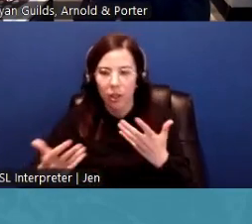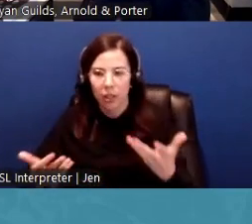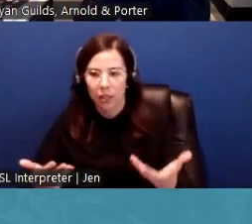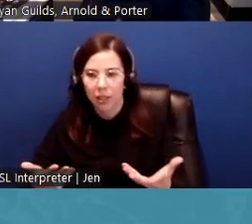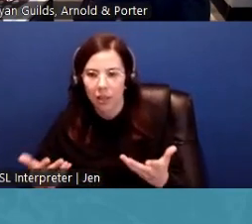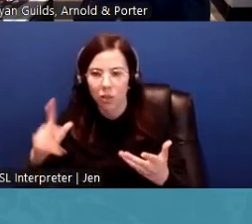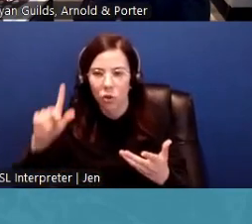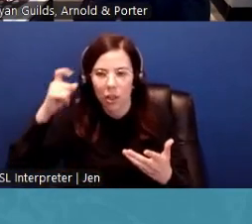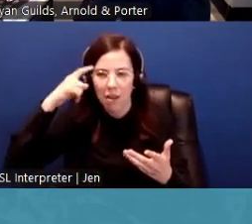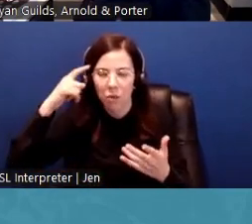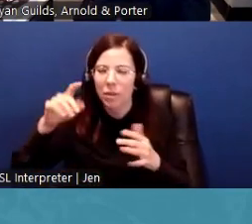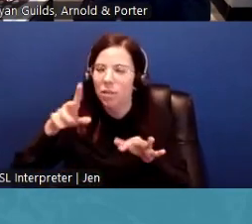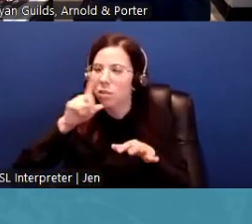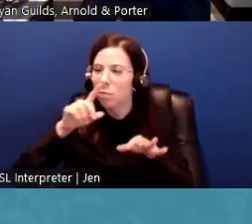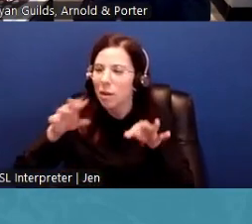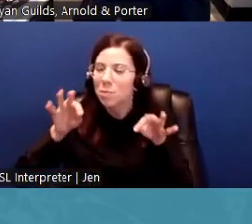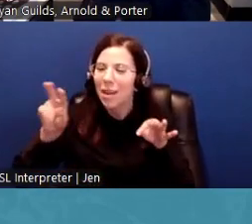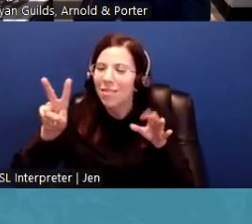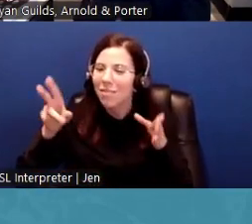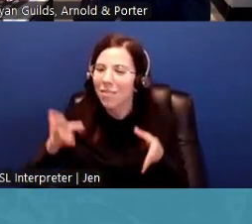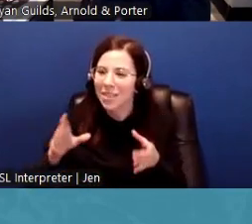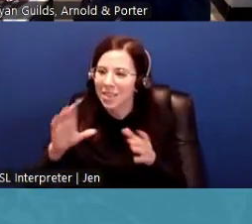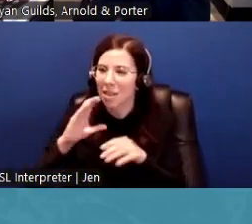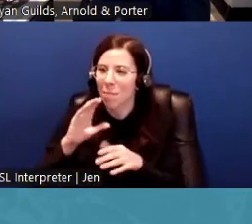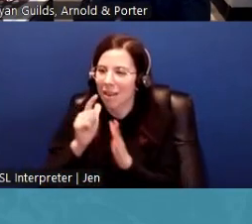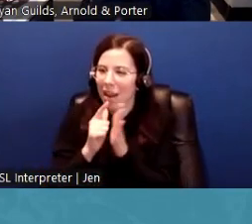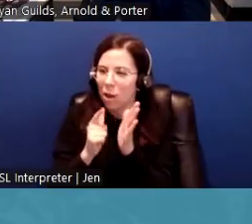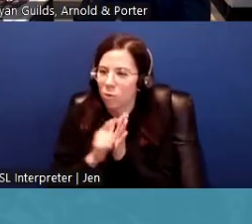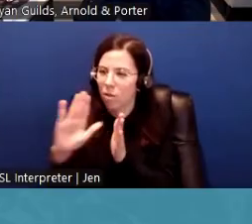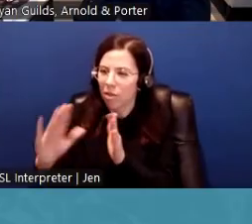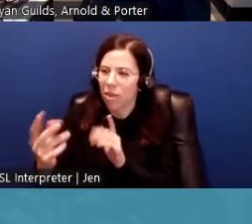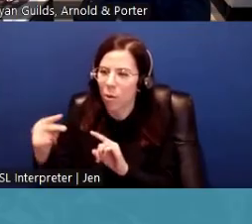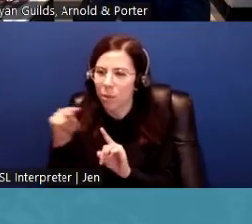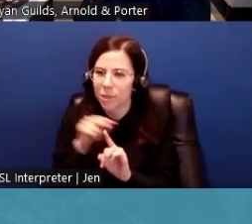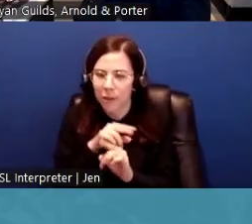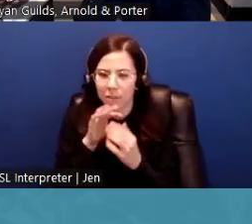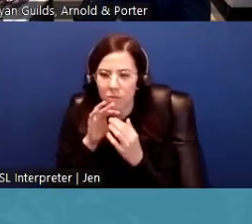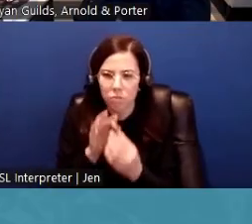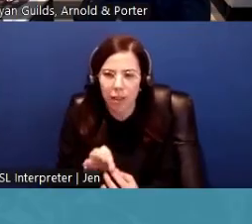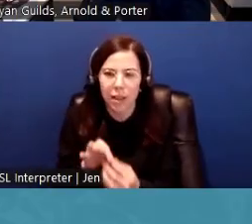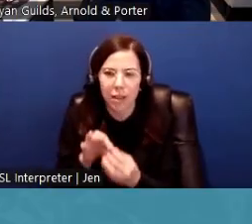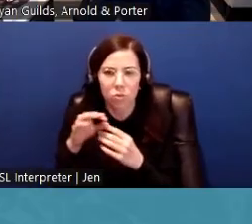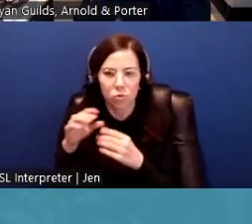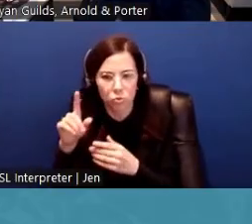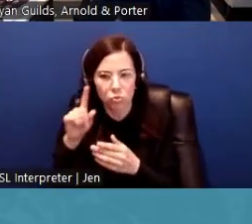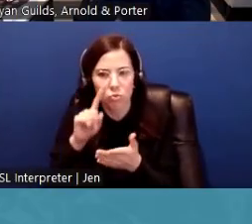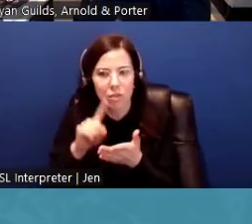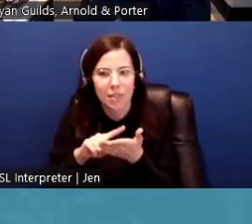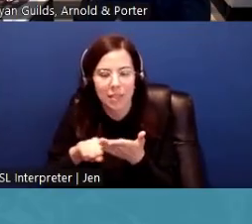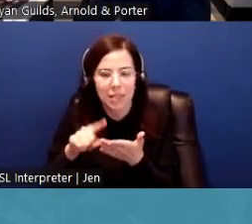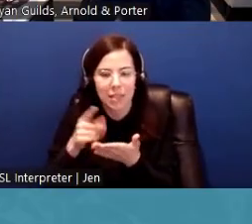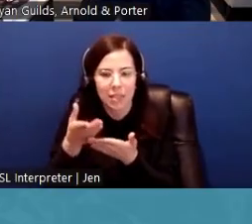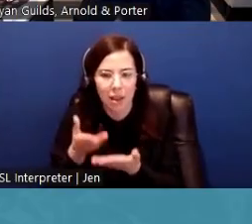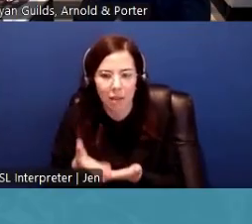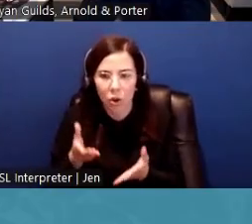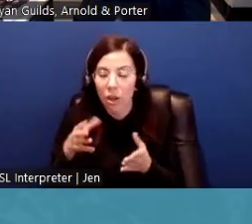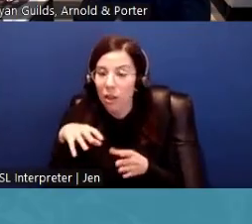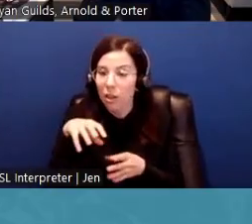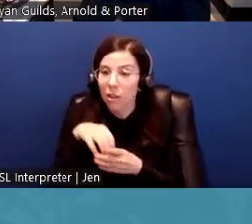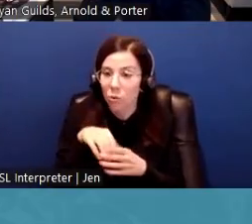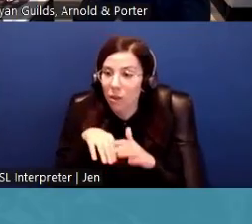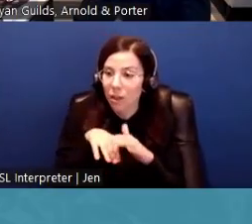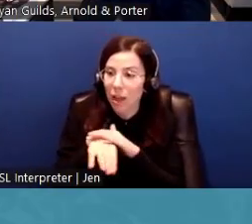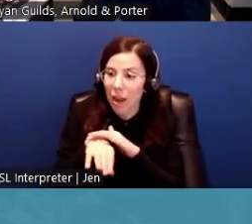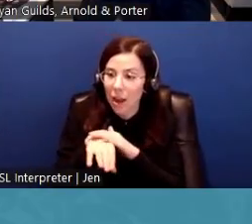how what victims' counsel position is in relation to discovery, including such as getting access